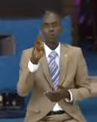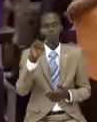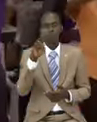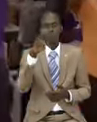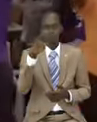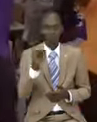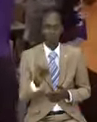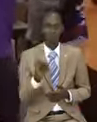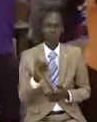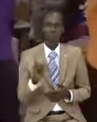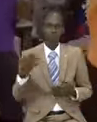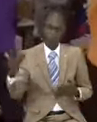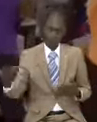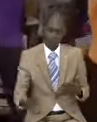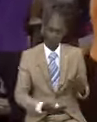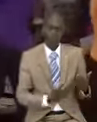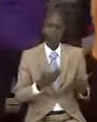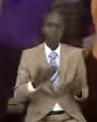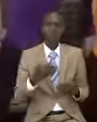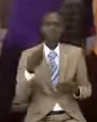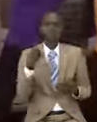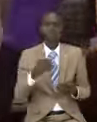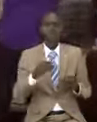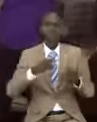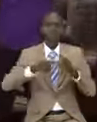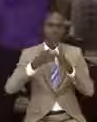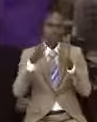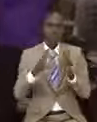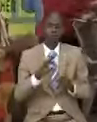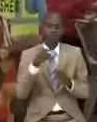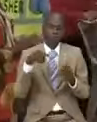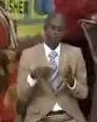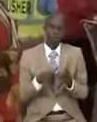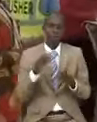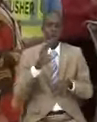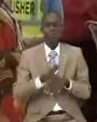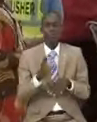Kumuyi, the founder of Deeper Life Christian Ministry.